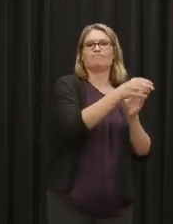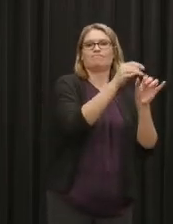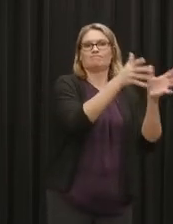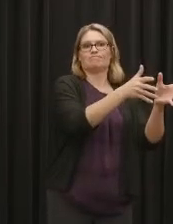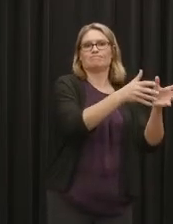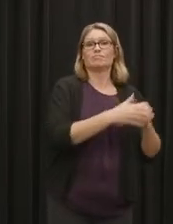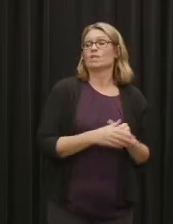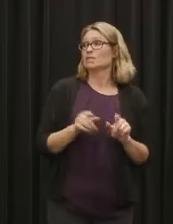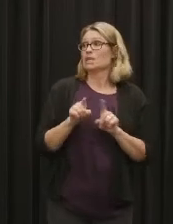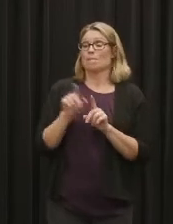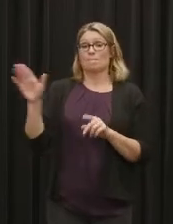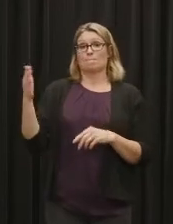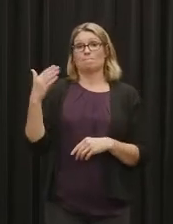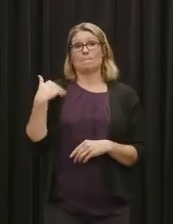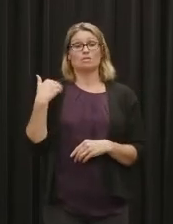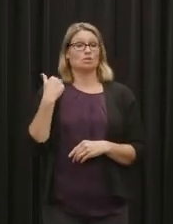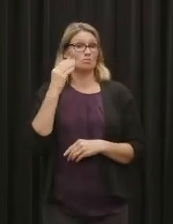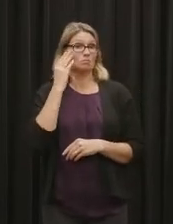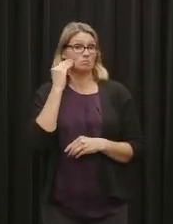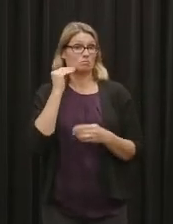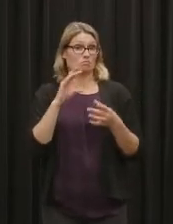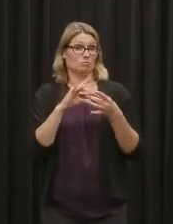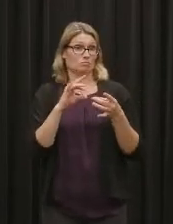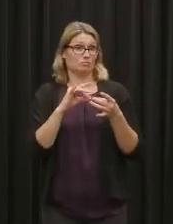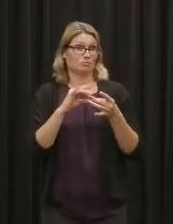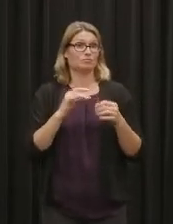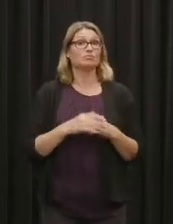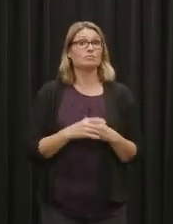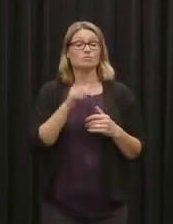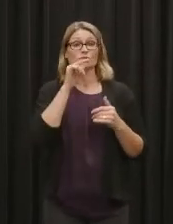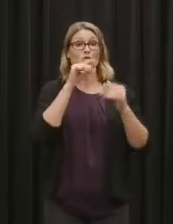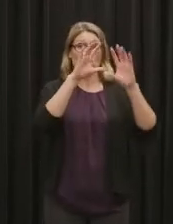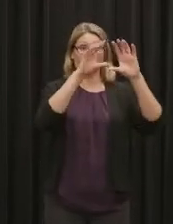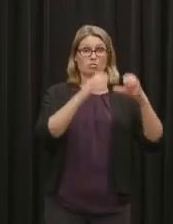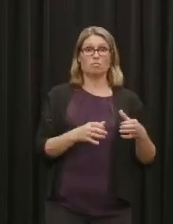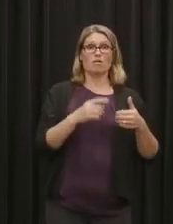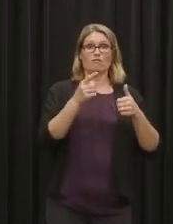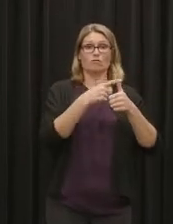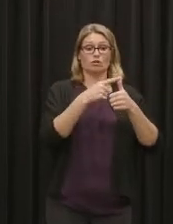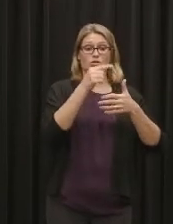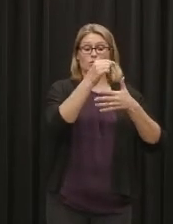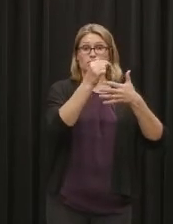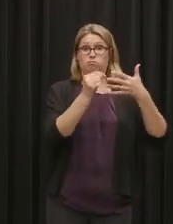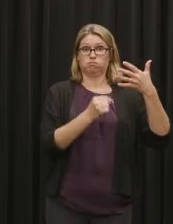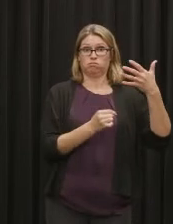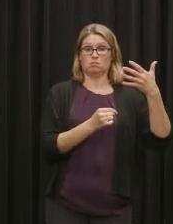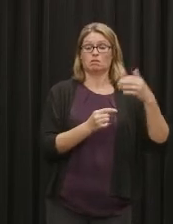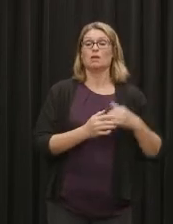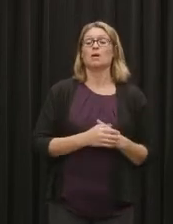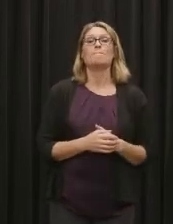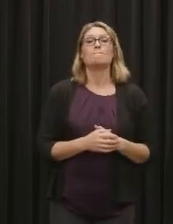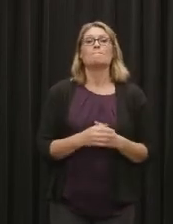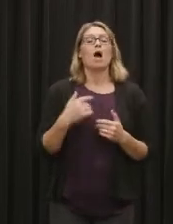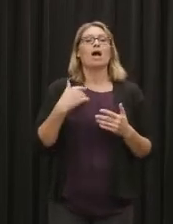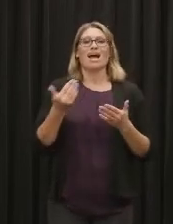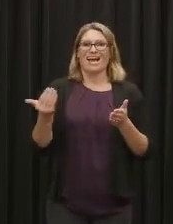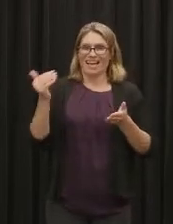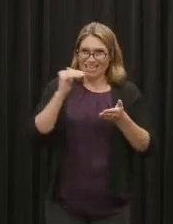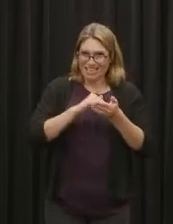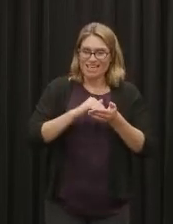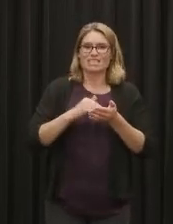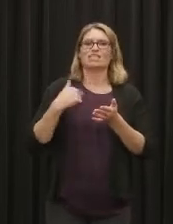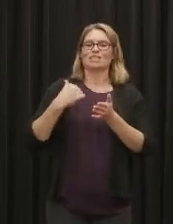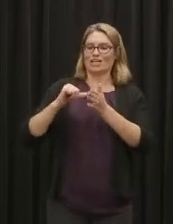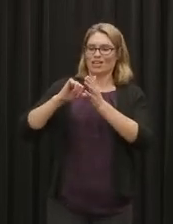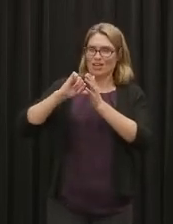Now, Minister Shepherd already spoke to the priority groupings, and I would like just to reiterate